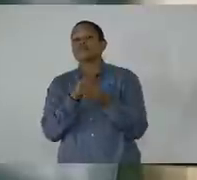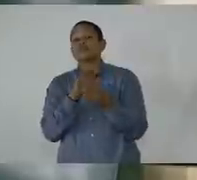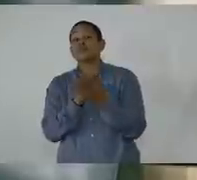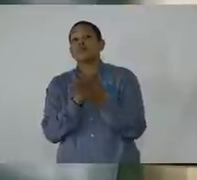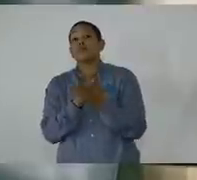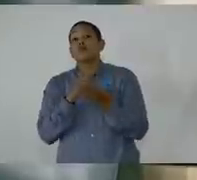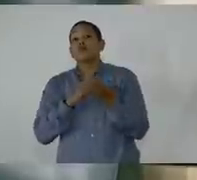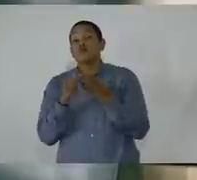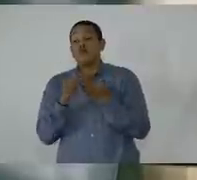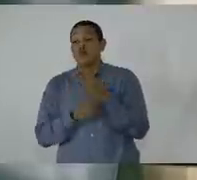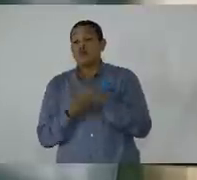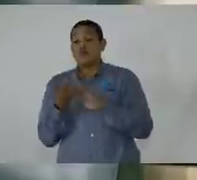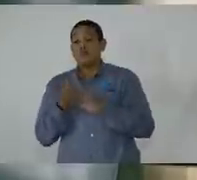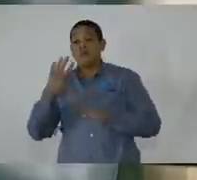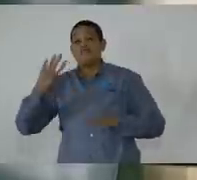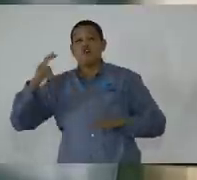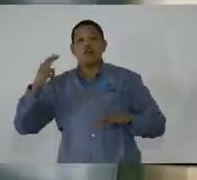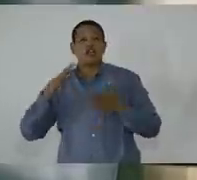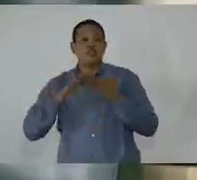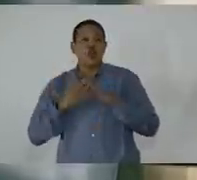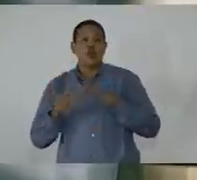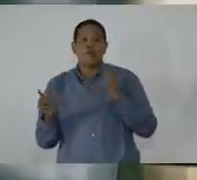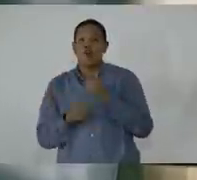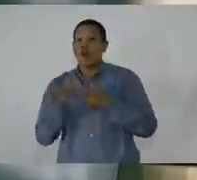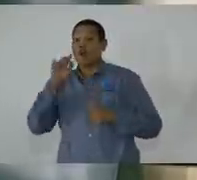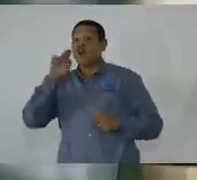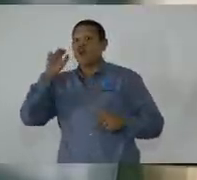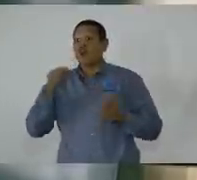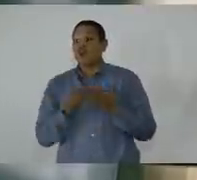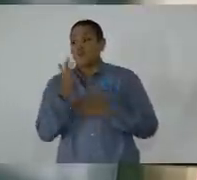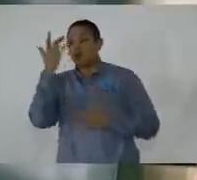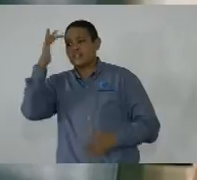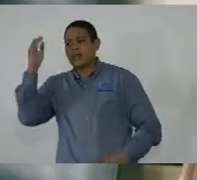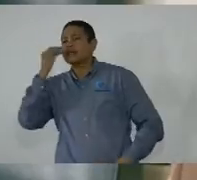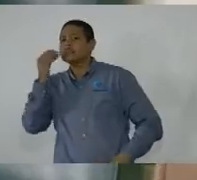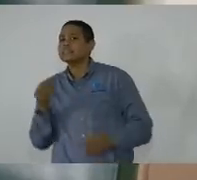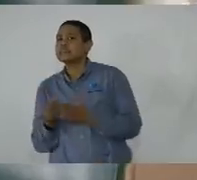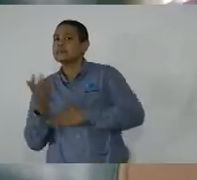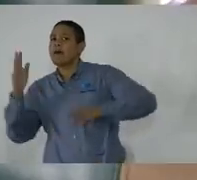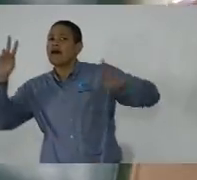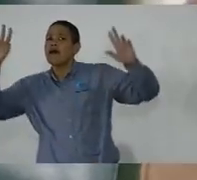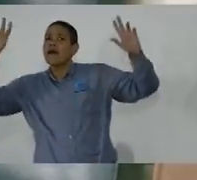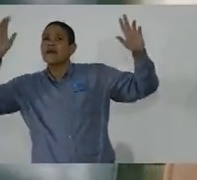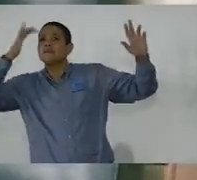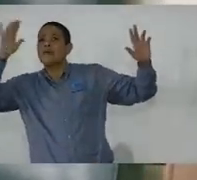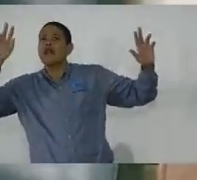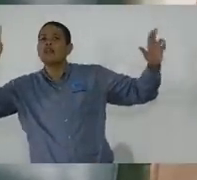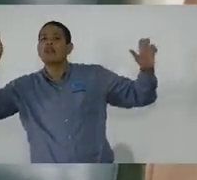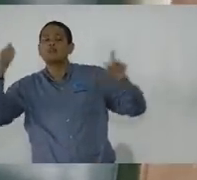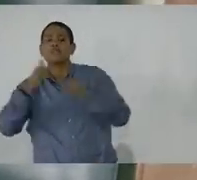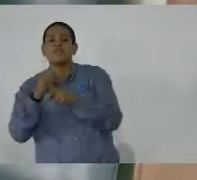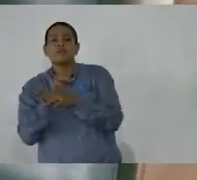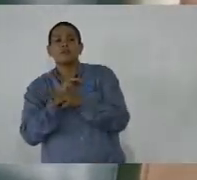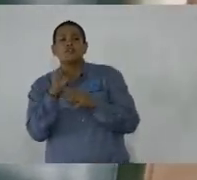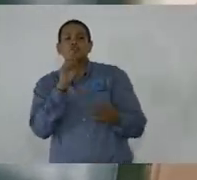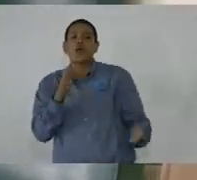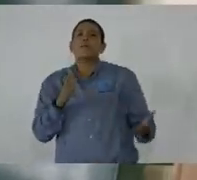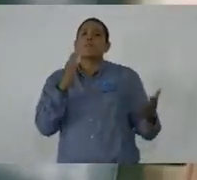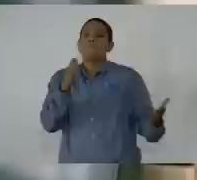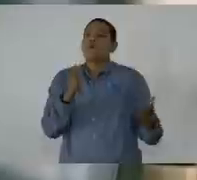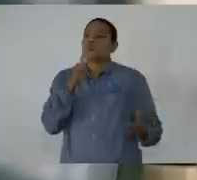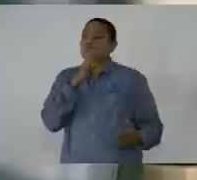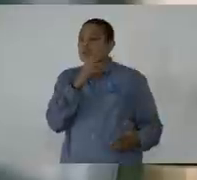Jamaica 4-H Club. However, under the Grow Smart, Eat Smart theme, the ministry is proposing a Farm